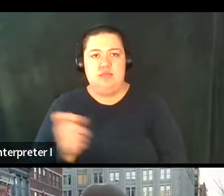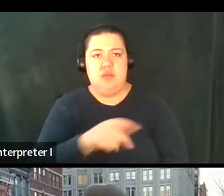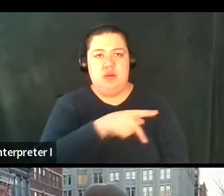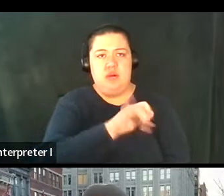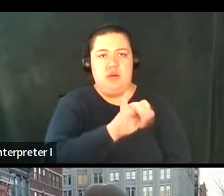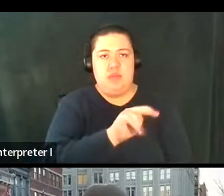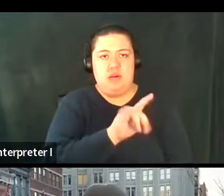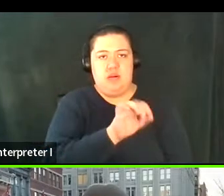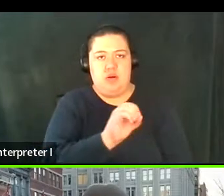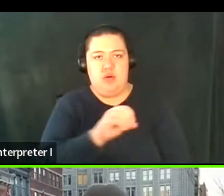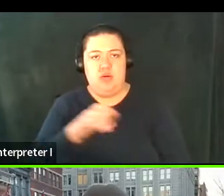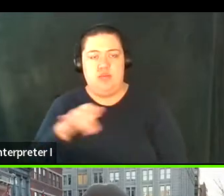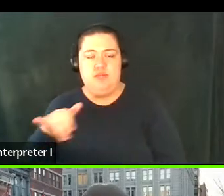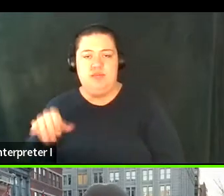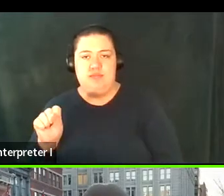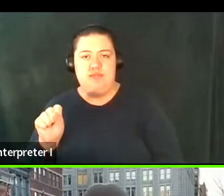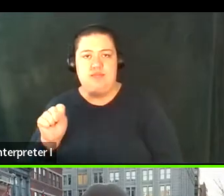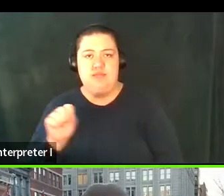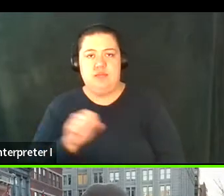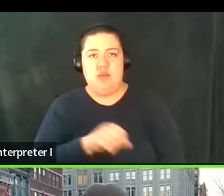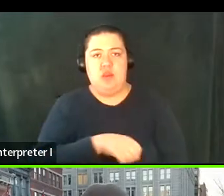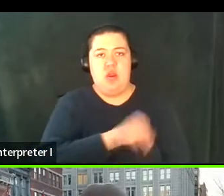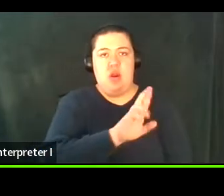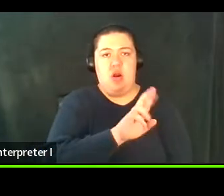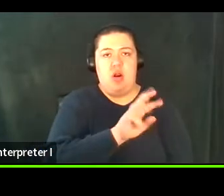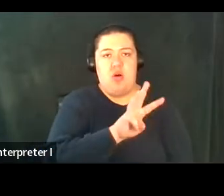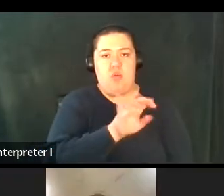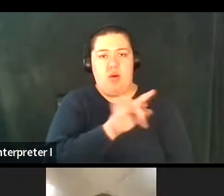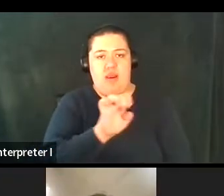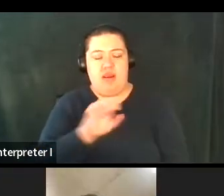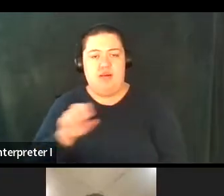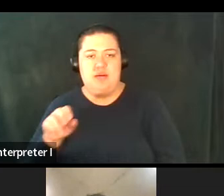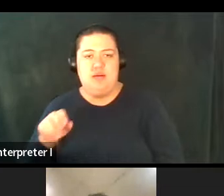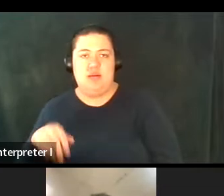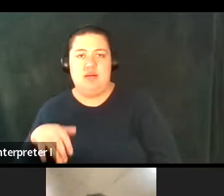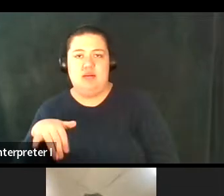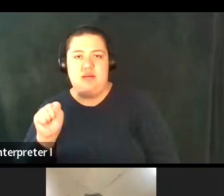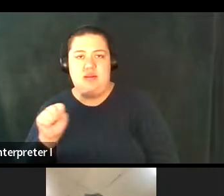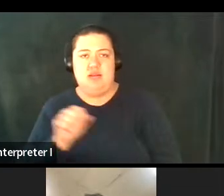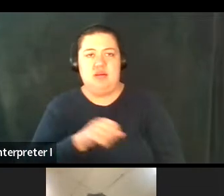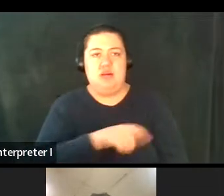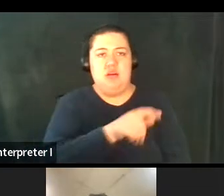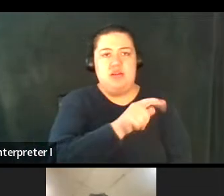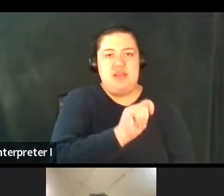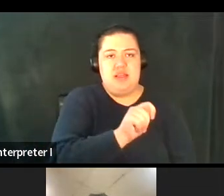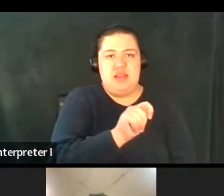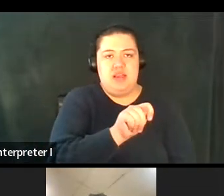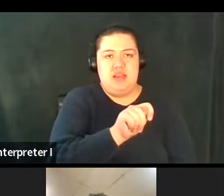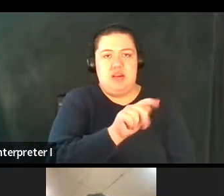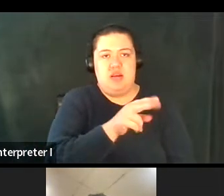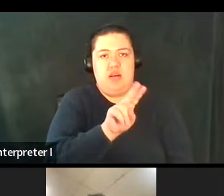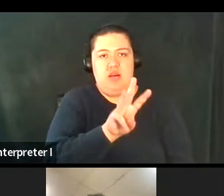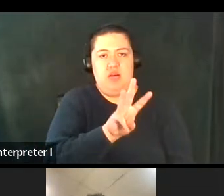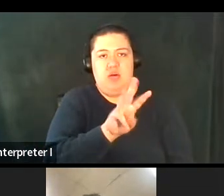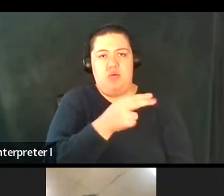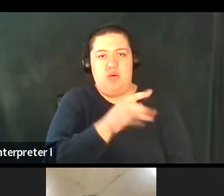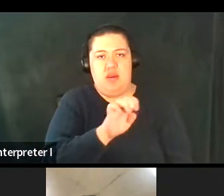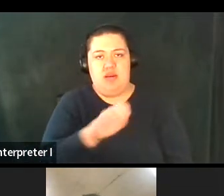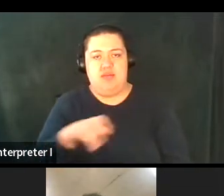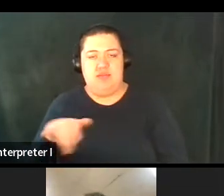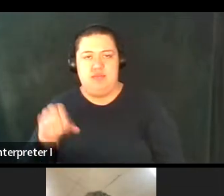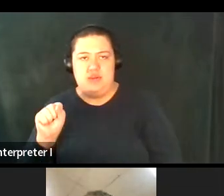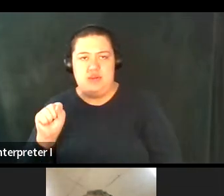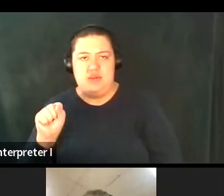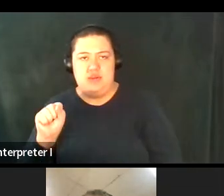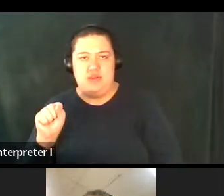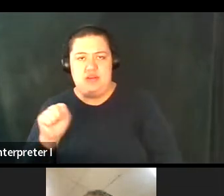Pinto, Yes. Councilmember Robert White, Yes. Councilmember Trayon White, Yes. Councilmember